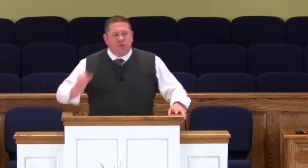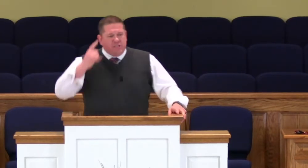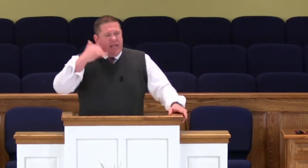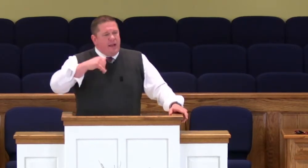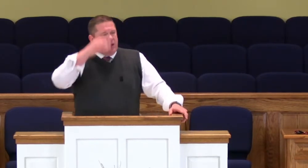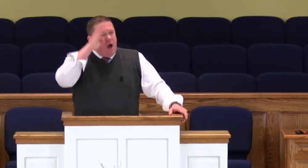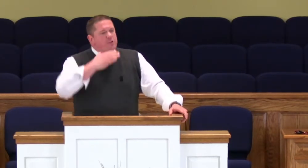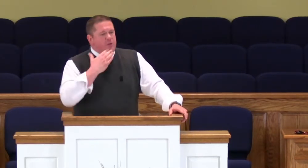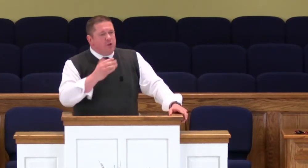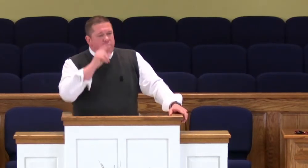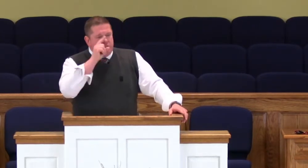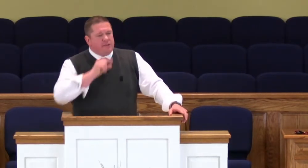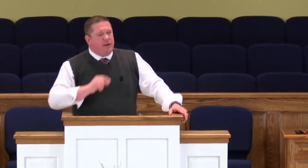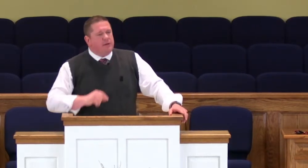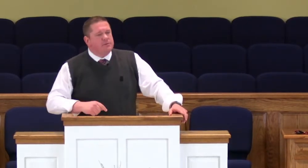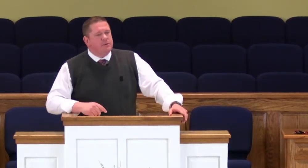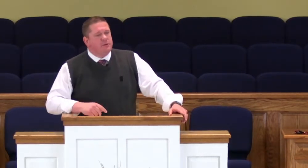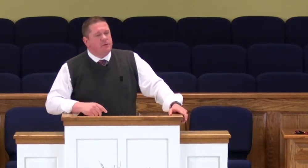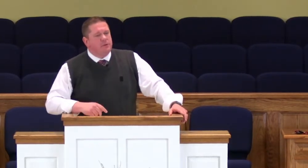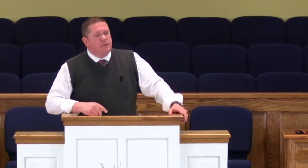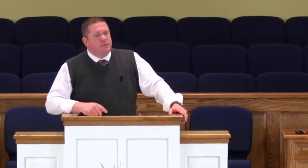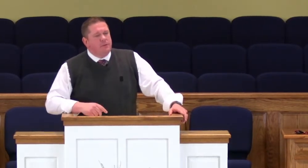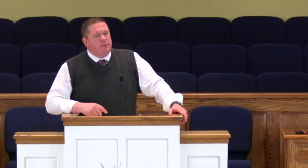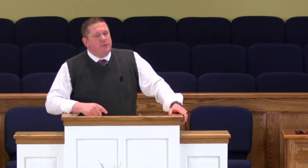You understand tonight, God has been good to the Gentiles.